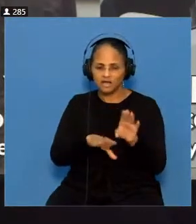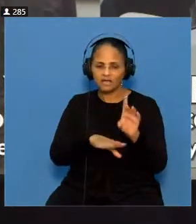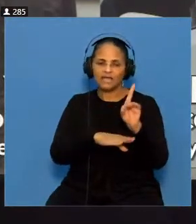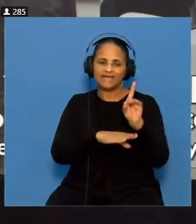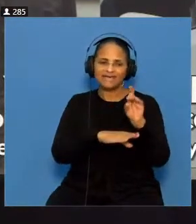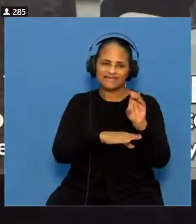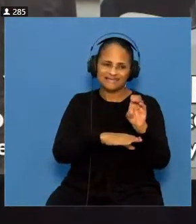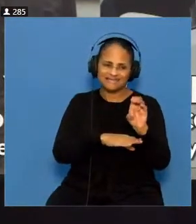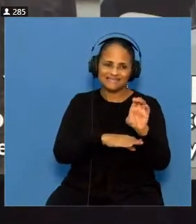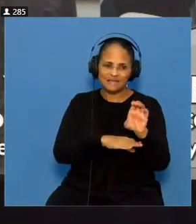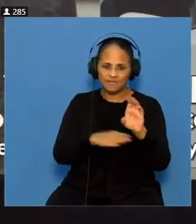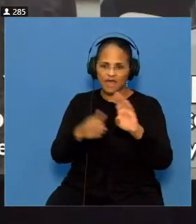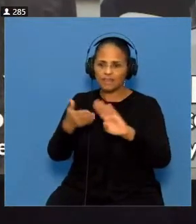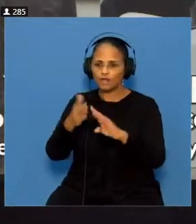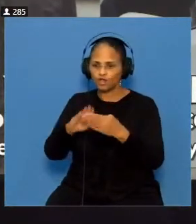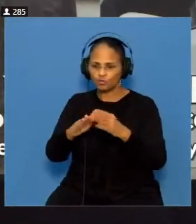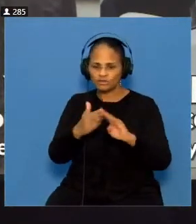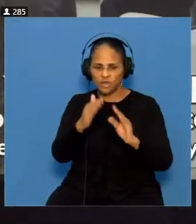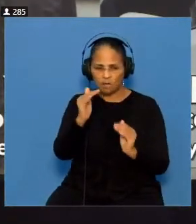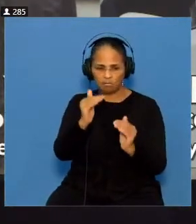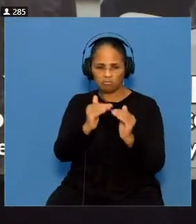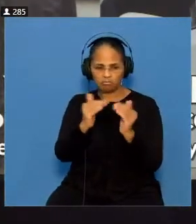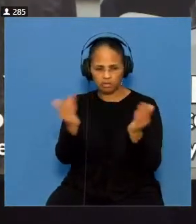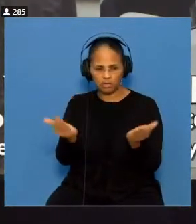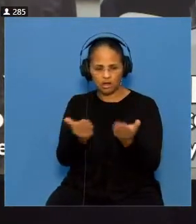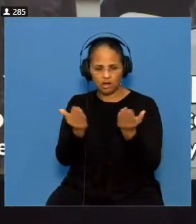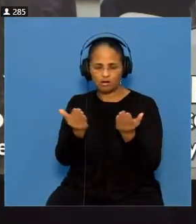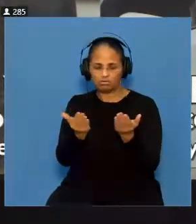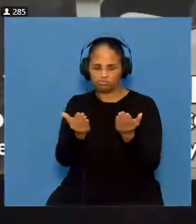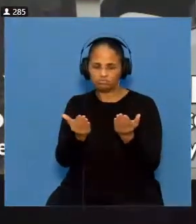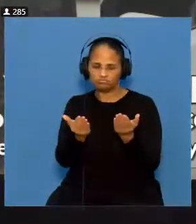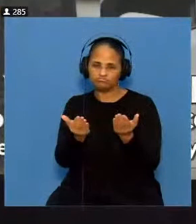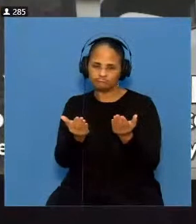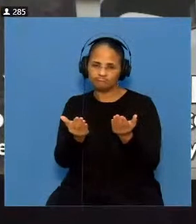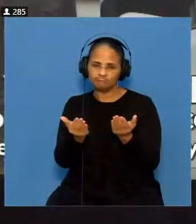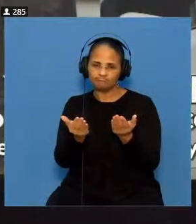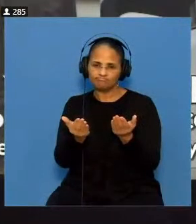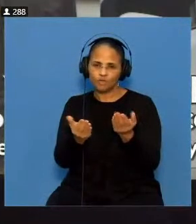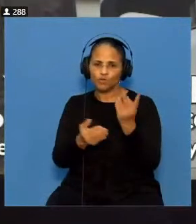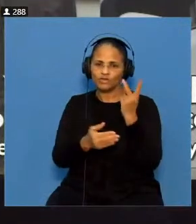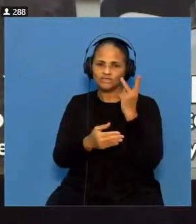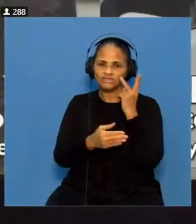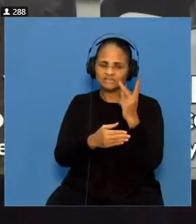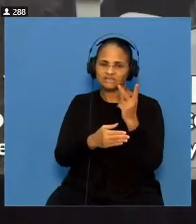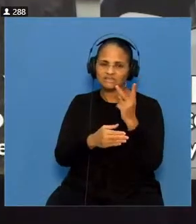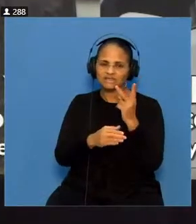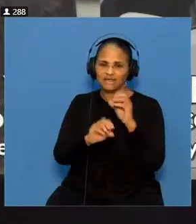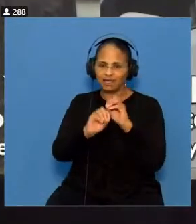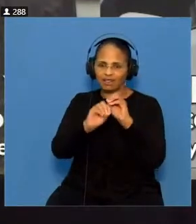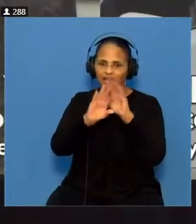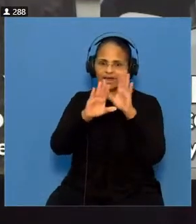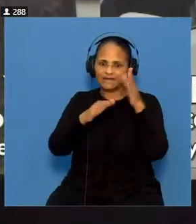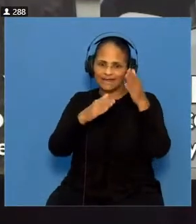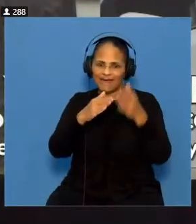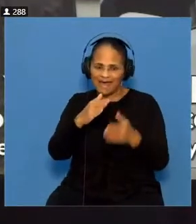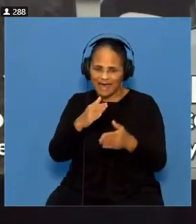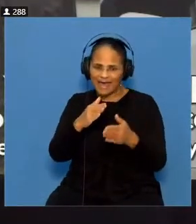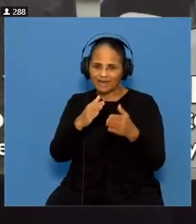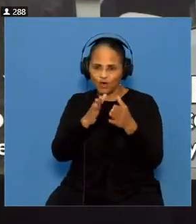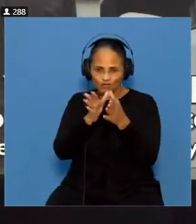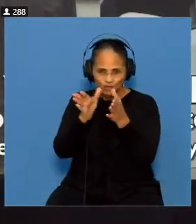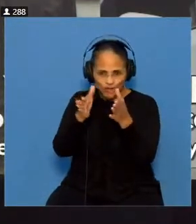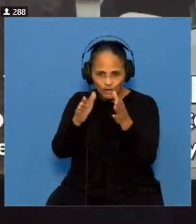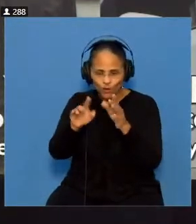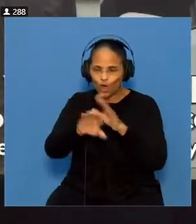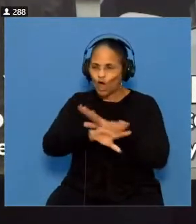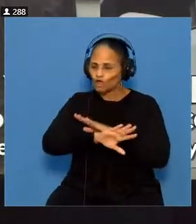certainly that the community has done up to this time, I, without question, see the light at the end of the tunnel. Don't like it. Certainly the